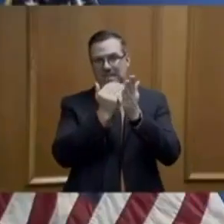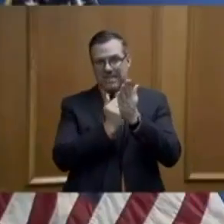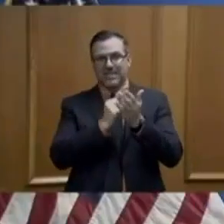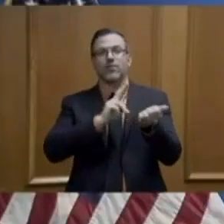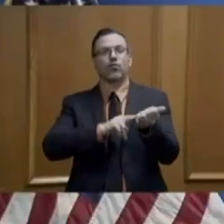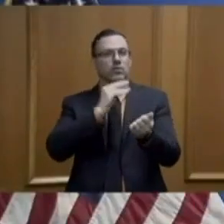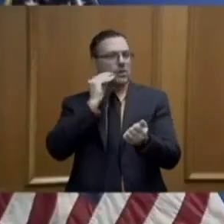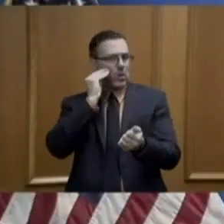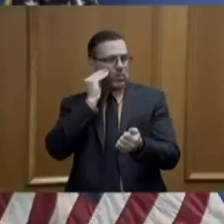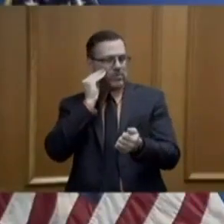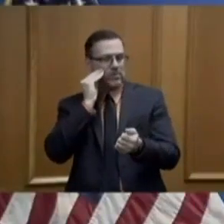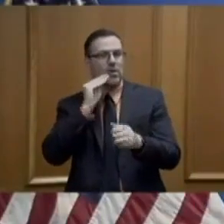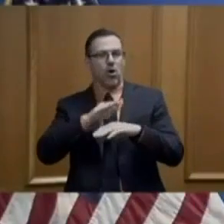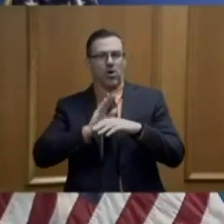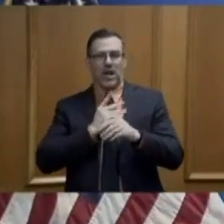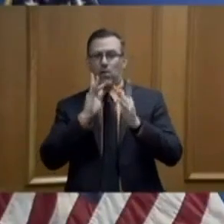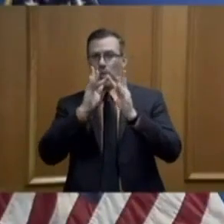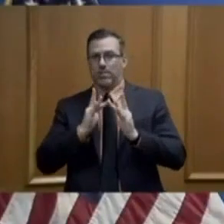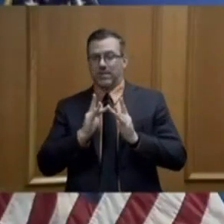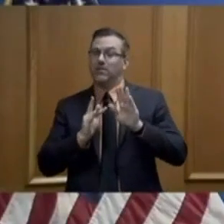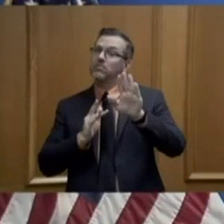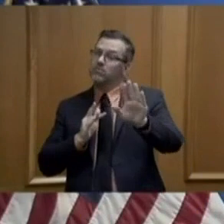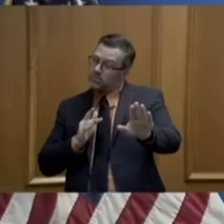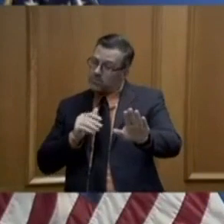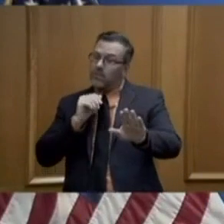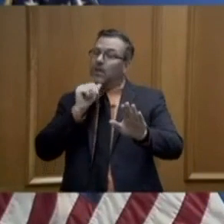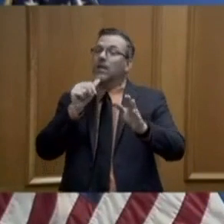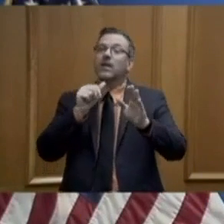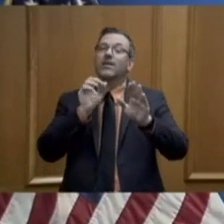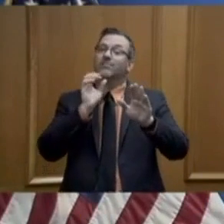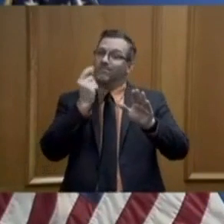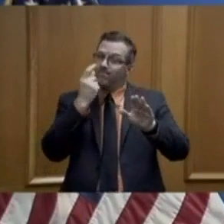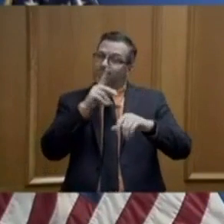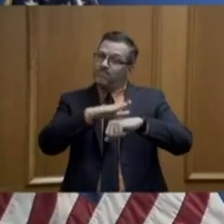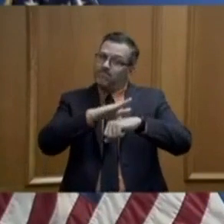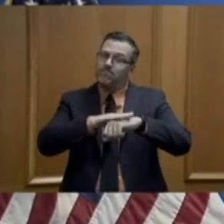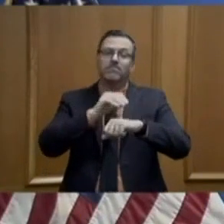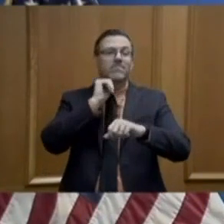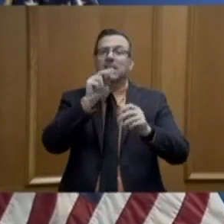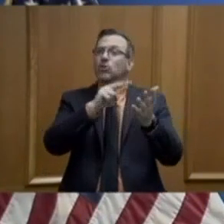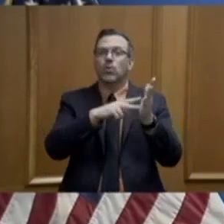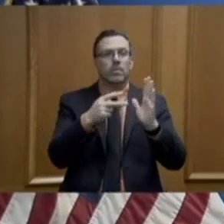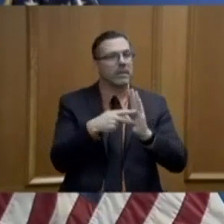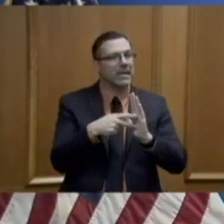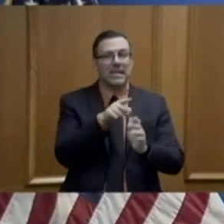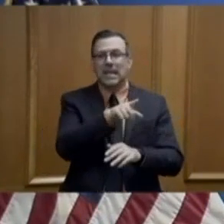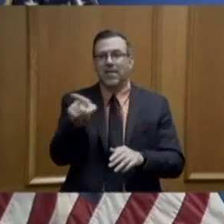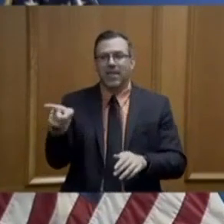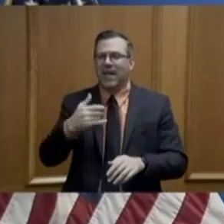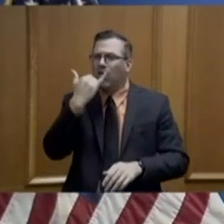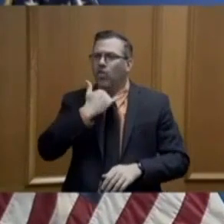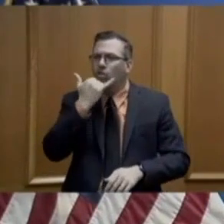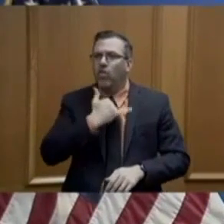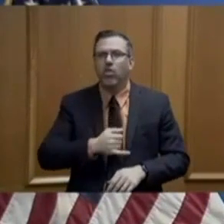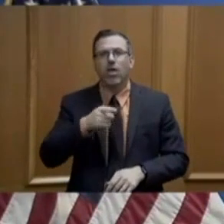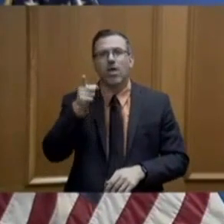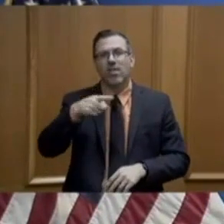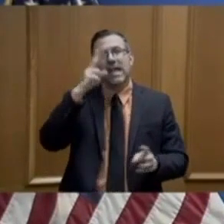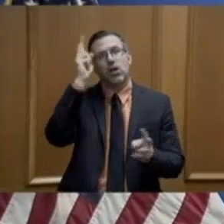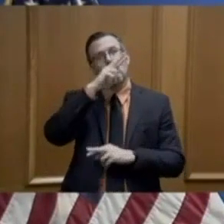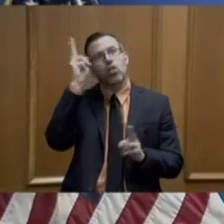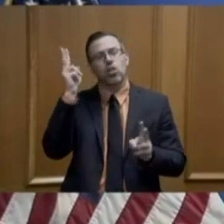I do want to remind you, this does not necessarily infer any type of wrongdoing. This is